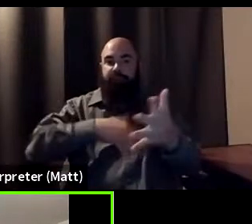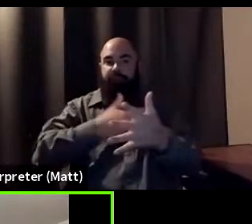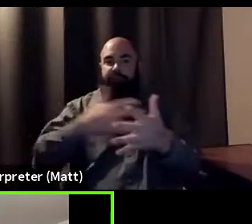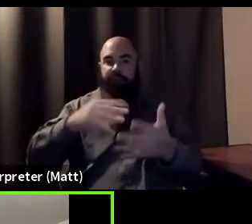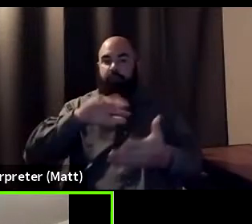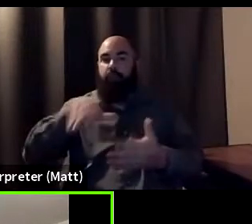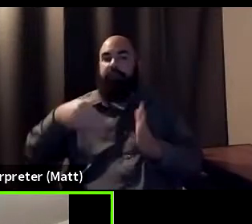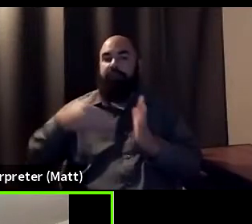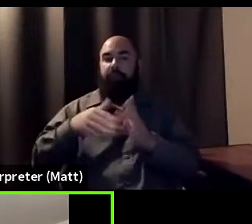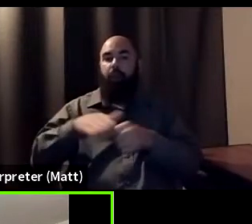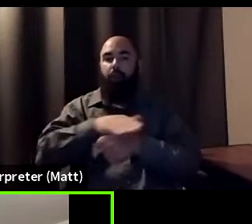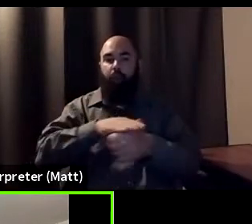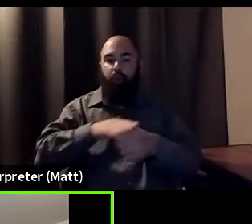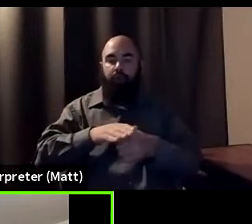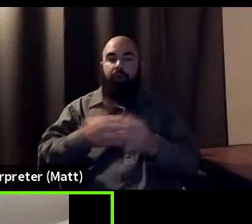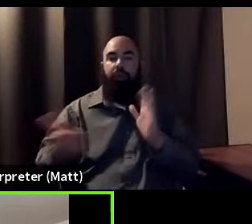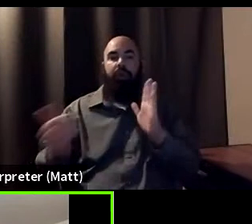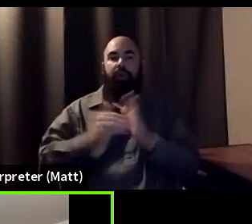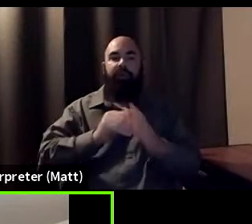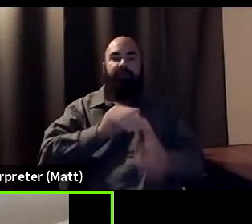center,